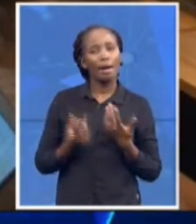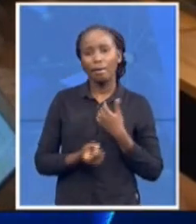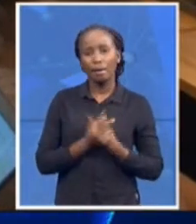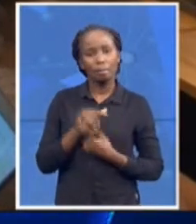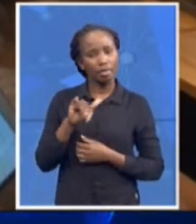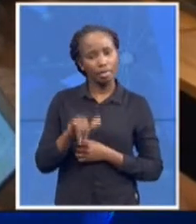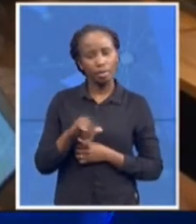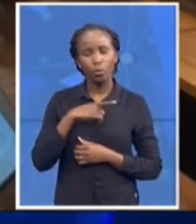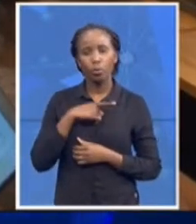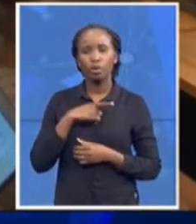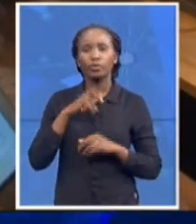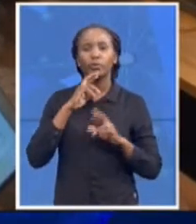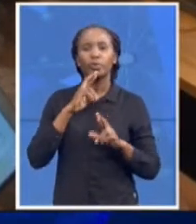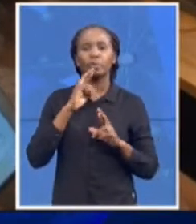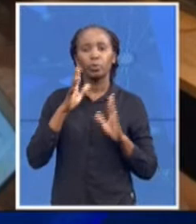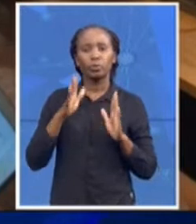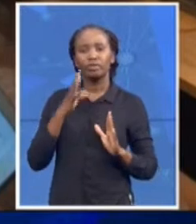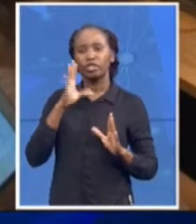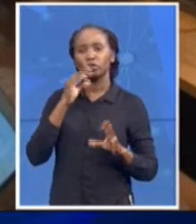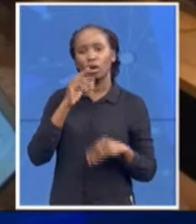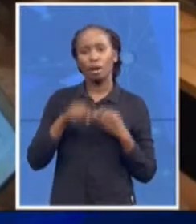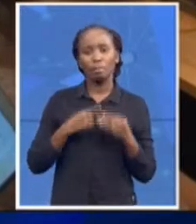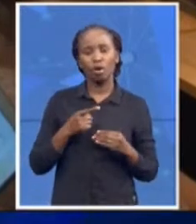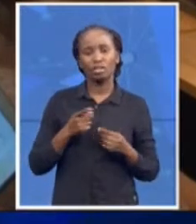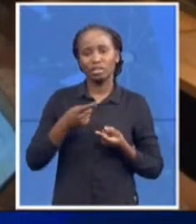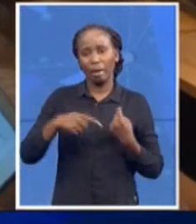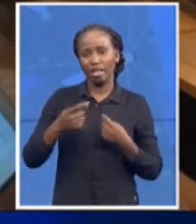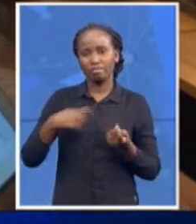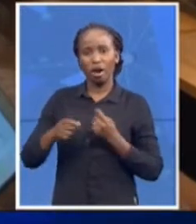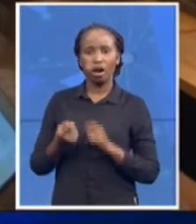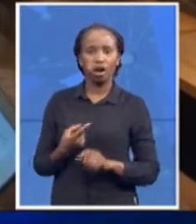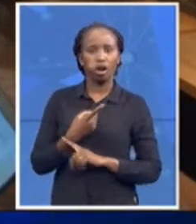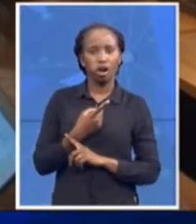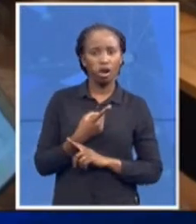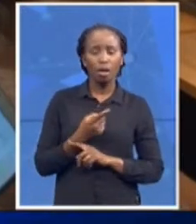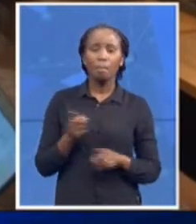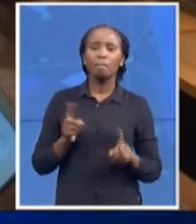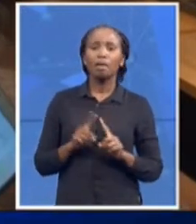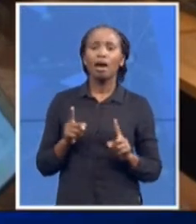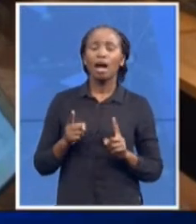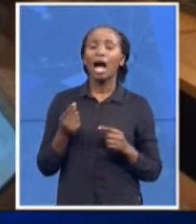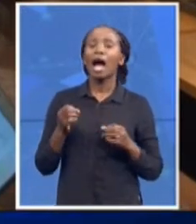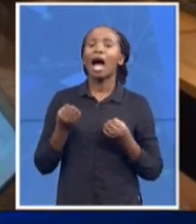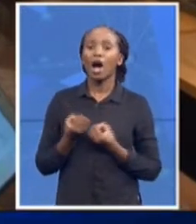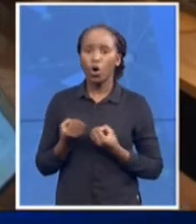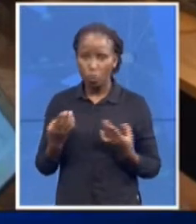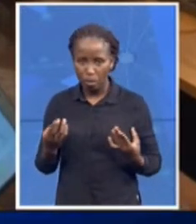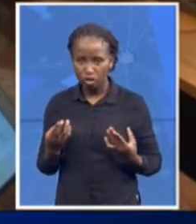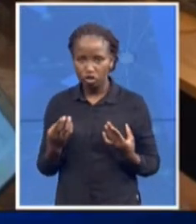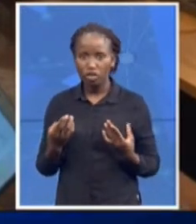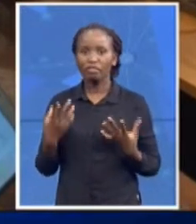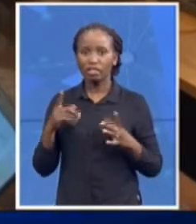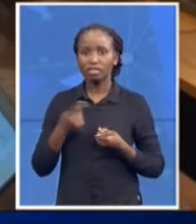irregular spending. How much of the funds were spent irregularly? And can the NAC take us into